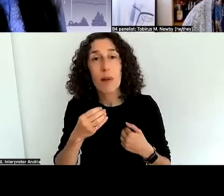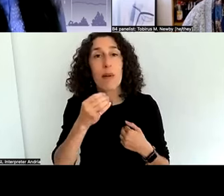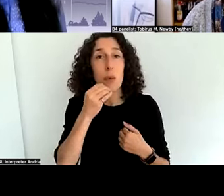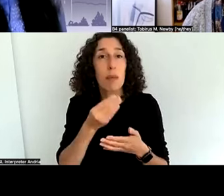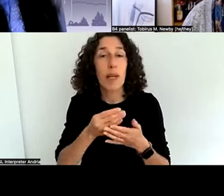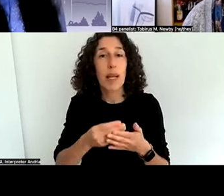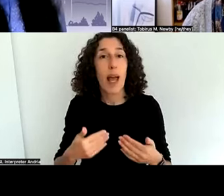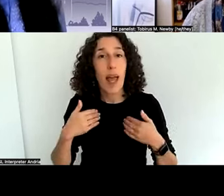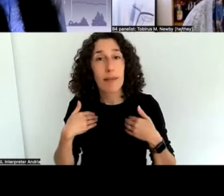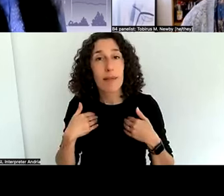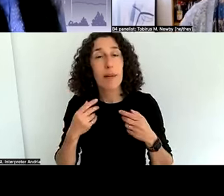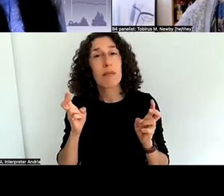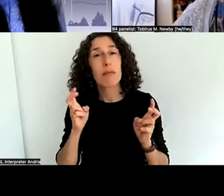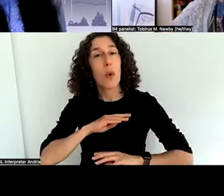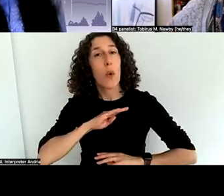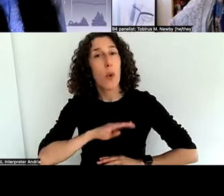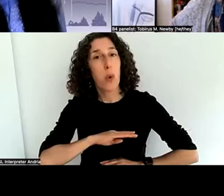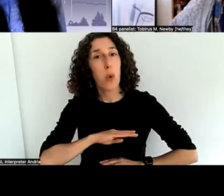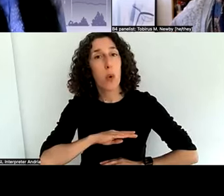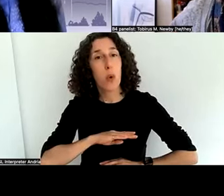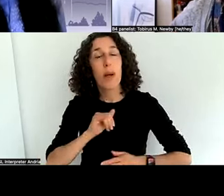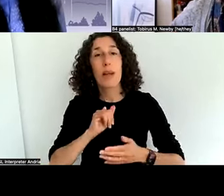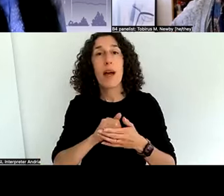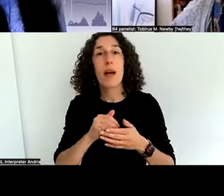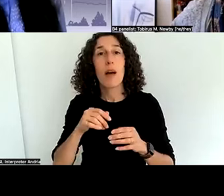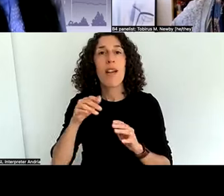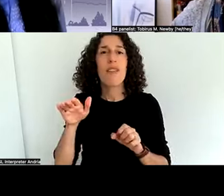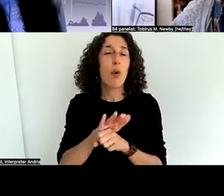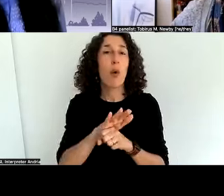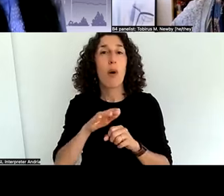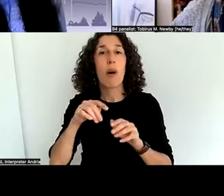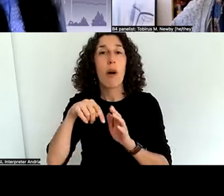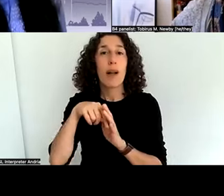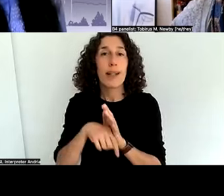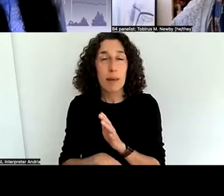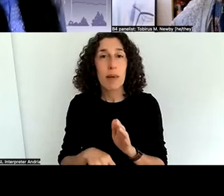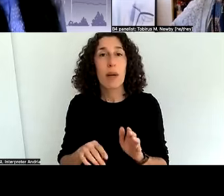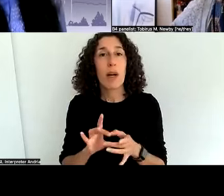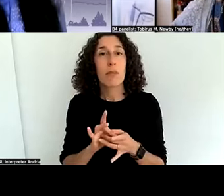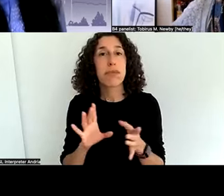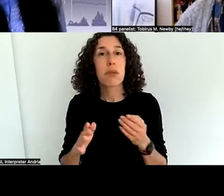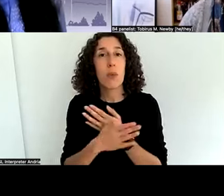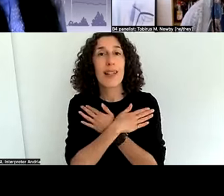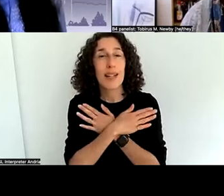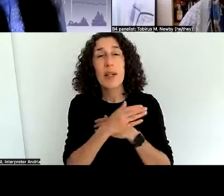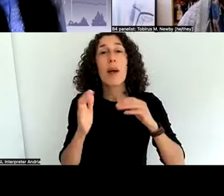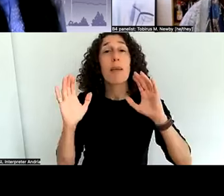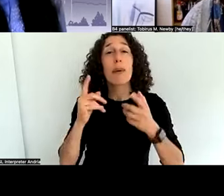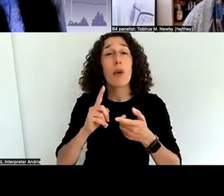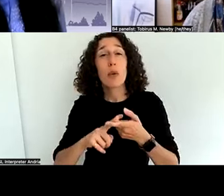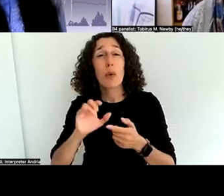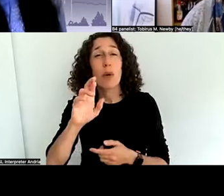only harms that are often in the cultural media zeitgeist, things like violent crime, things like property